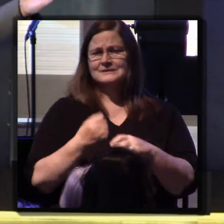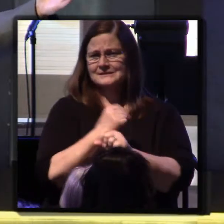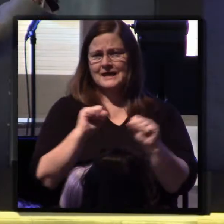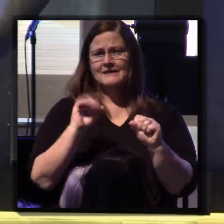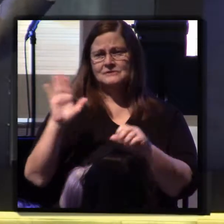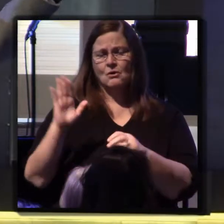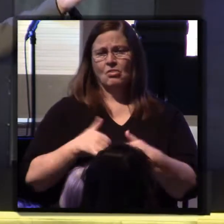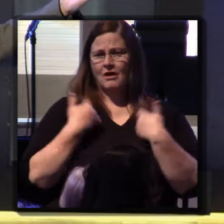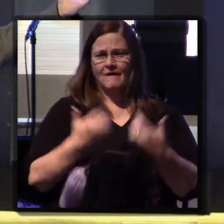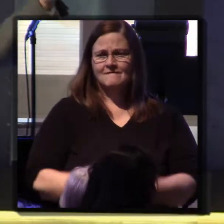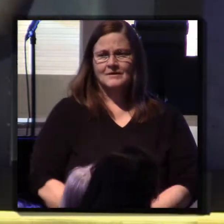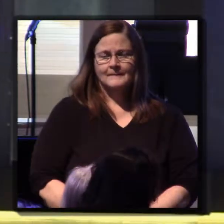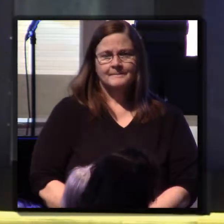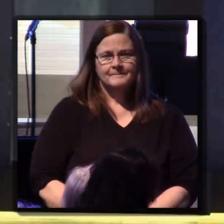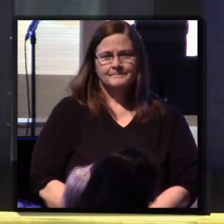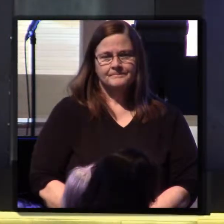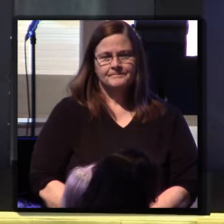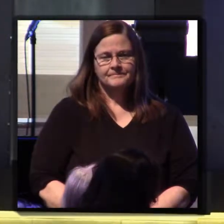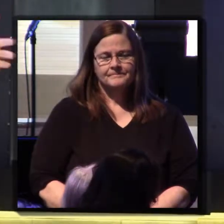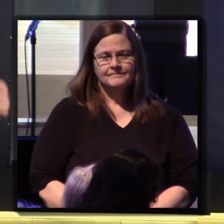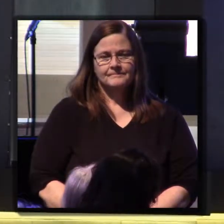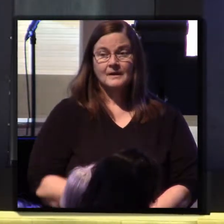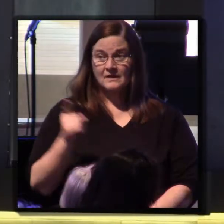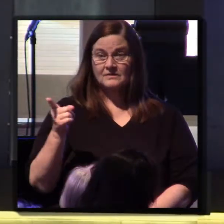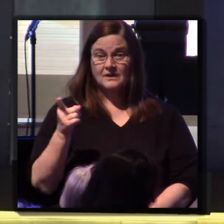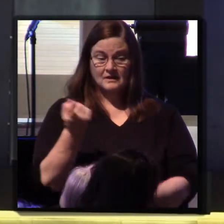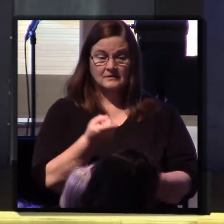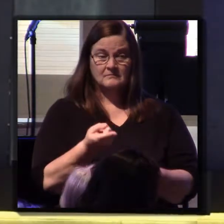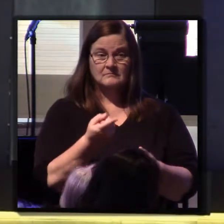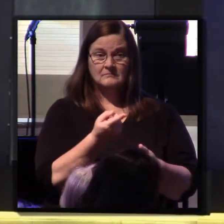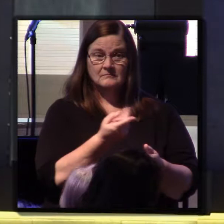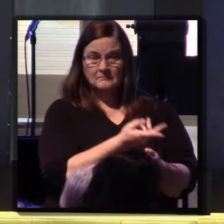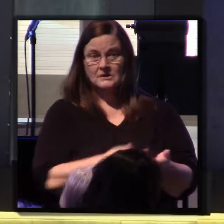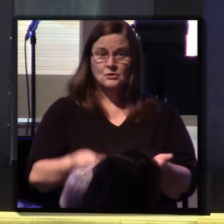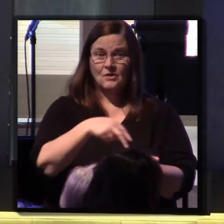hope in him. There's no life in him. He couldn't even save his own life.